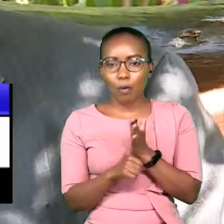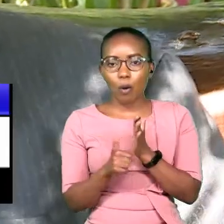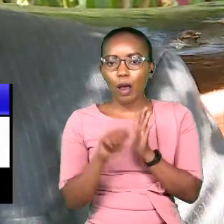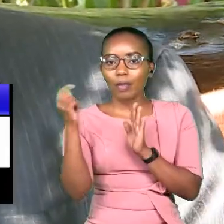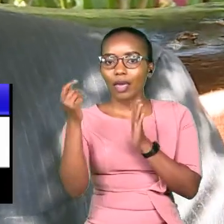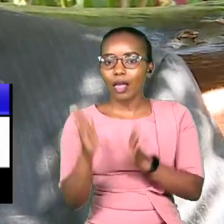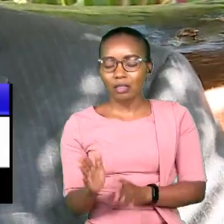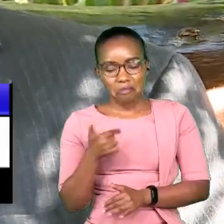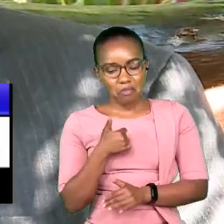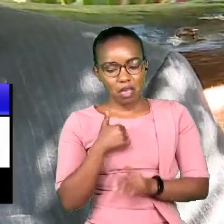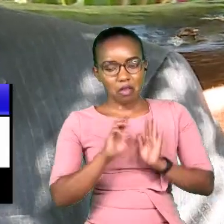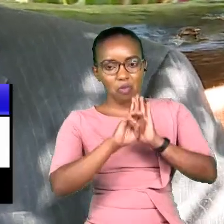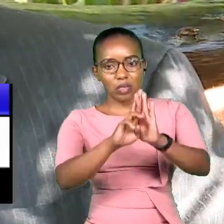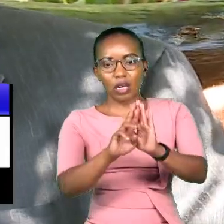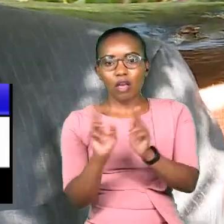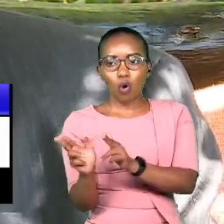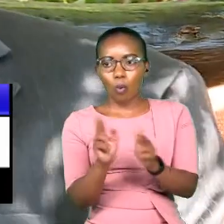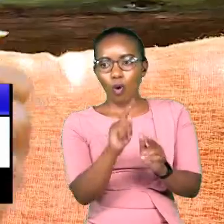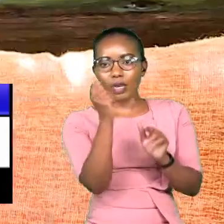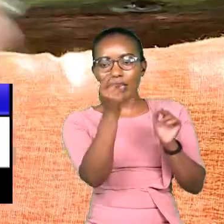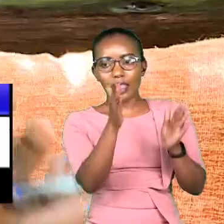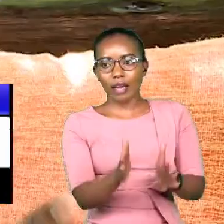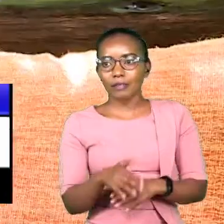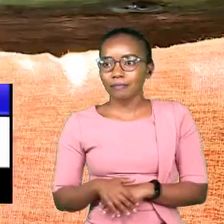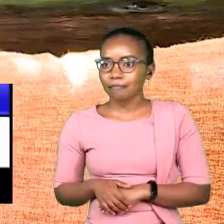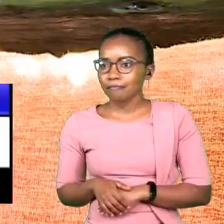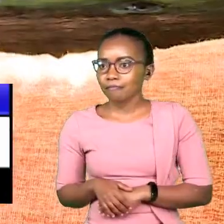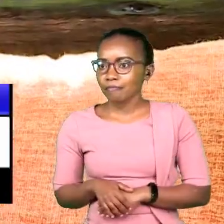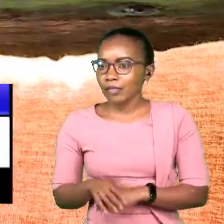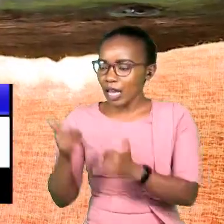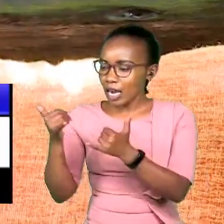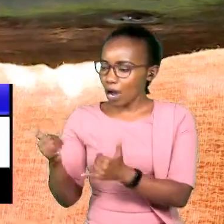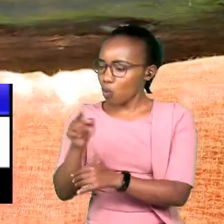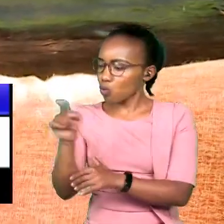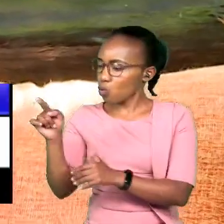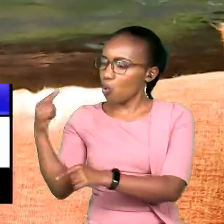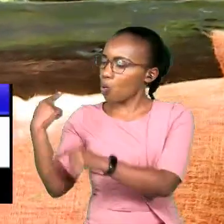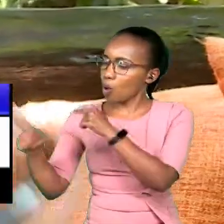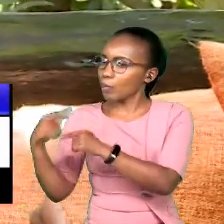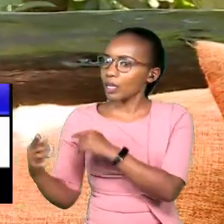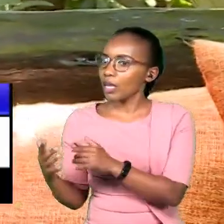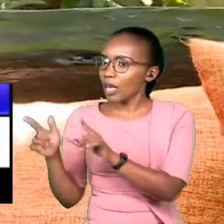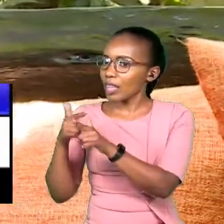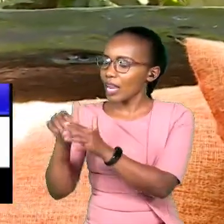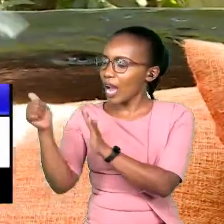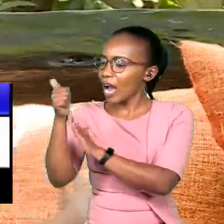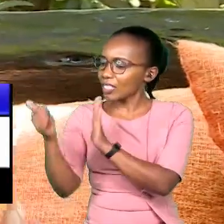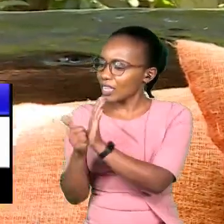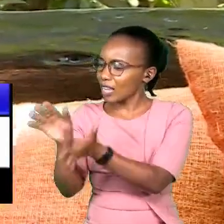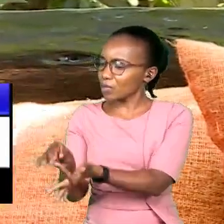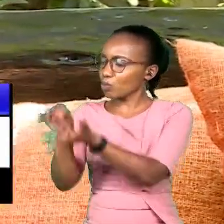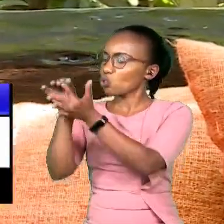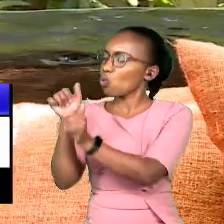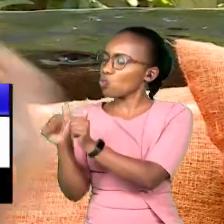am the voice of the ordinary mwananchi, if you like. As you come to race for this seat, what is your unique agenda? What are you bringing